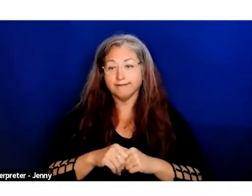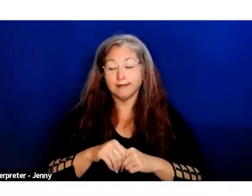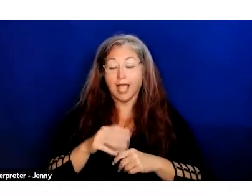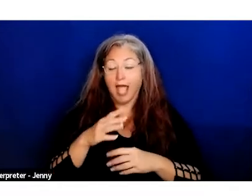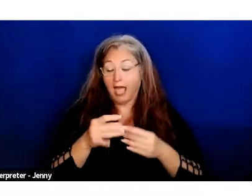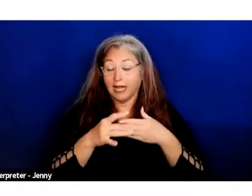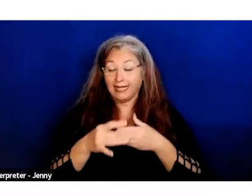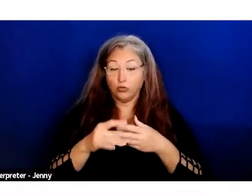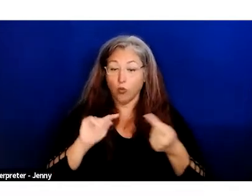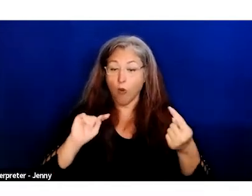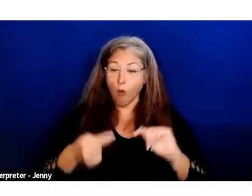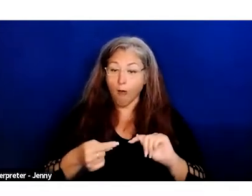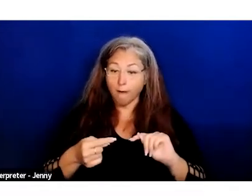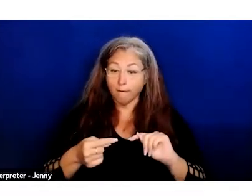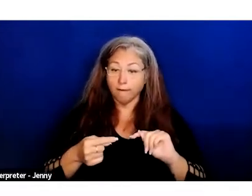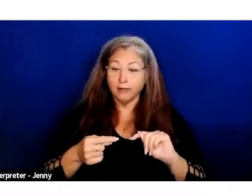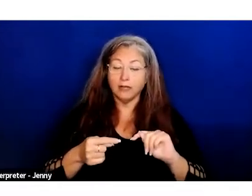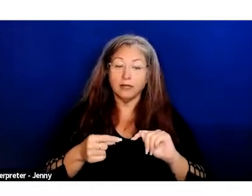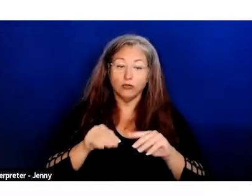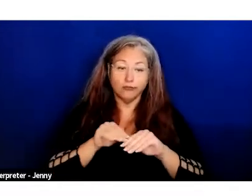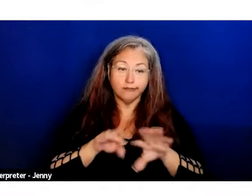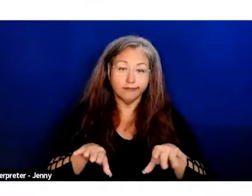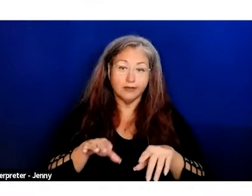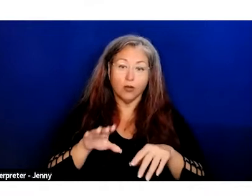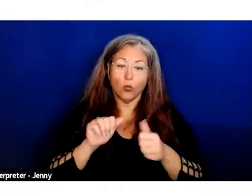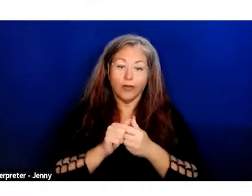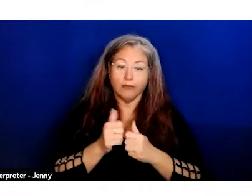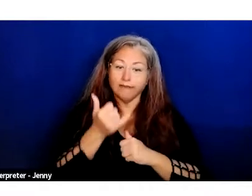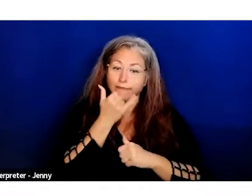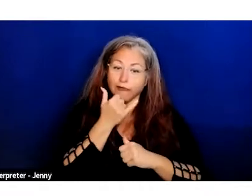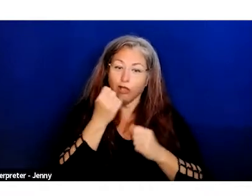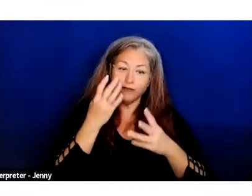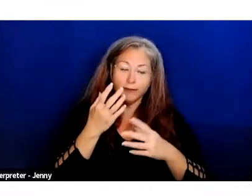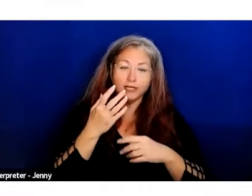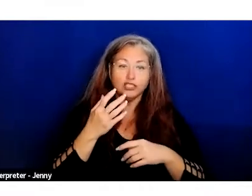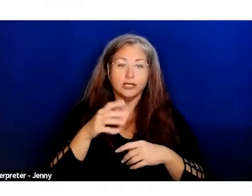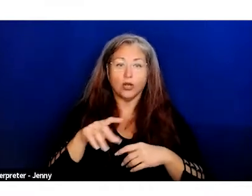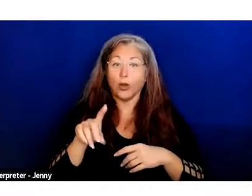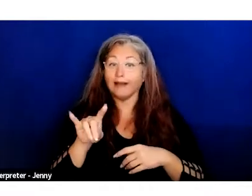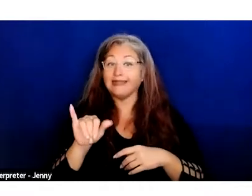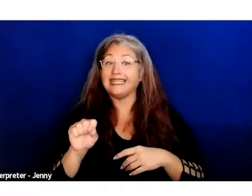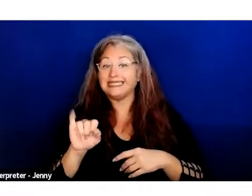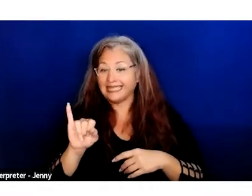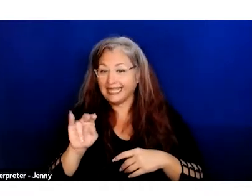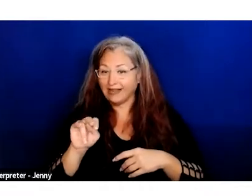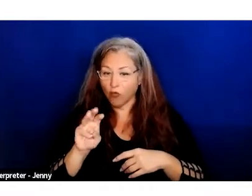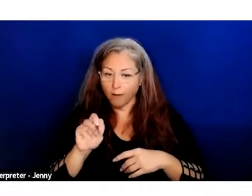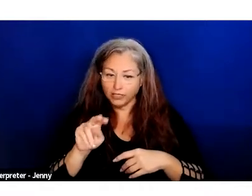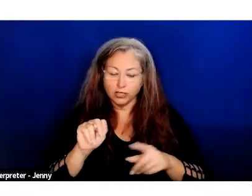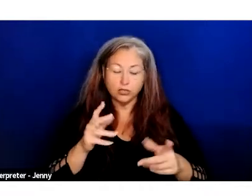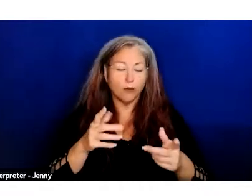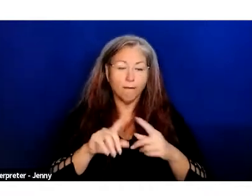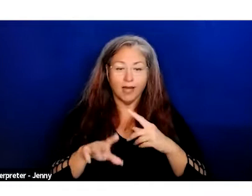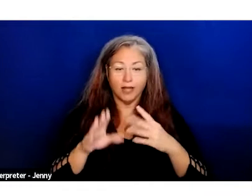harms that that can push into society around misinformation, disinformation. But a lot of times